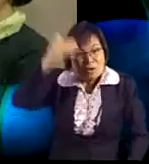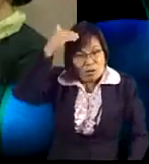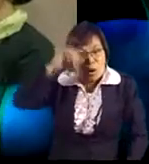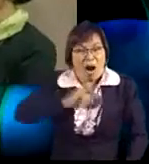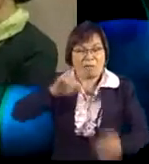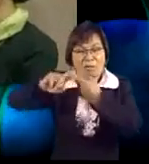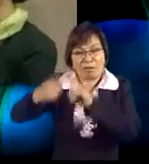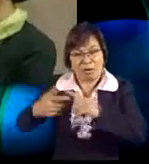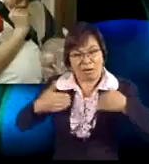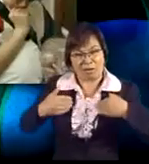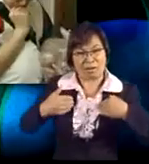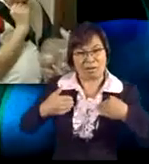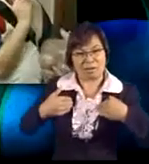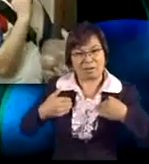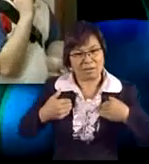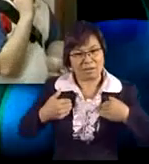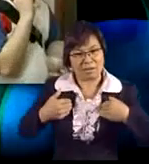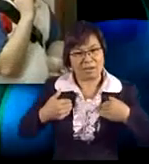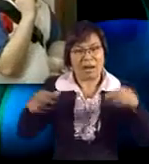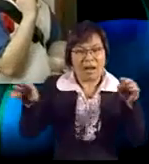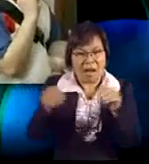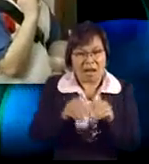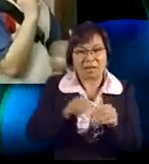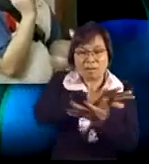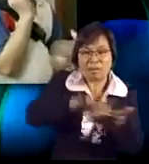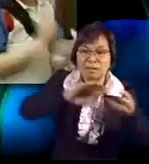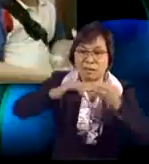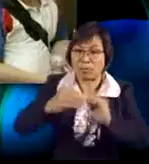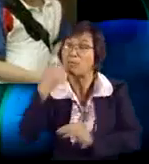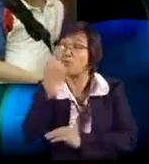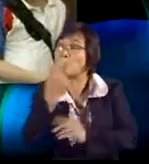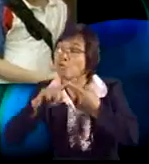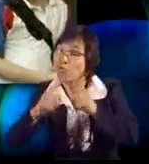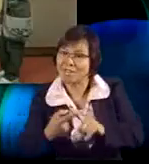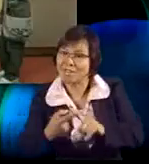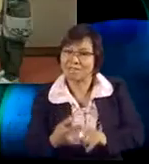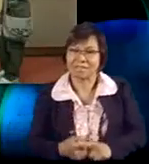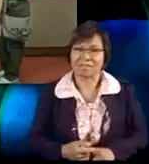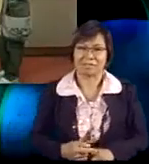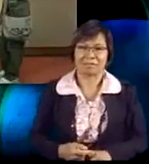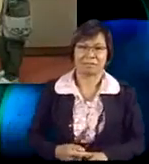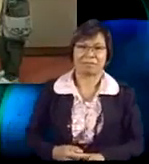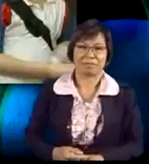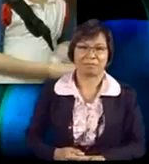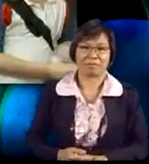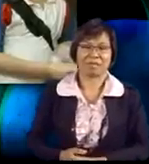No, I'm sorry, I don't. I know! I have a friend who will teach me how to add mixed numbers.